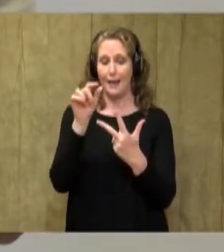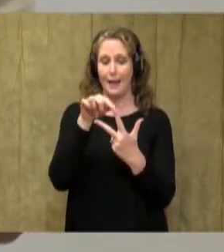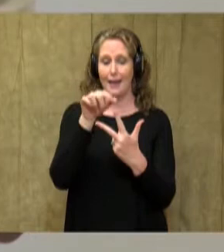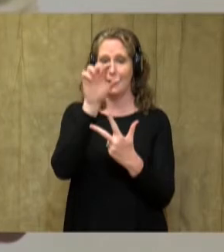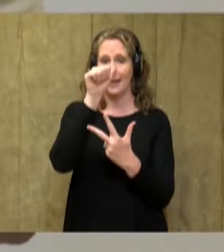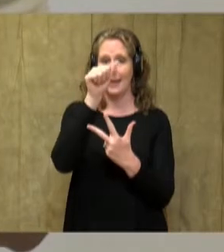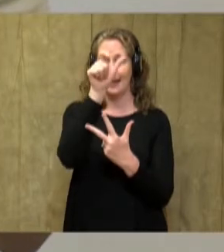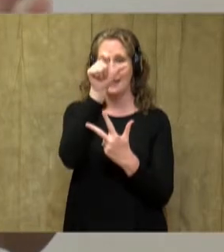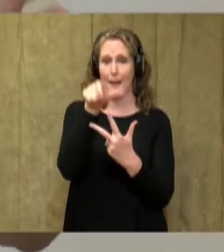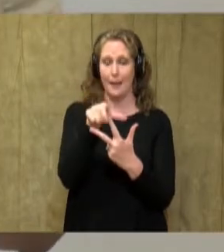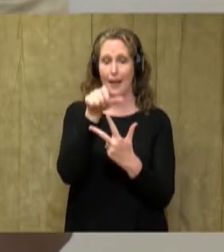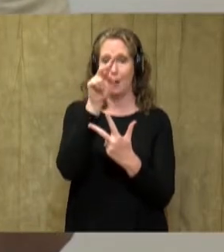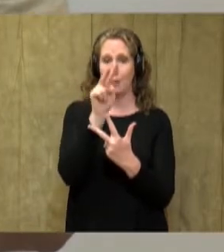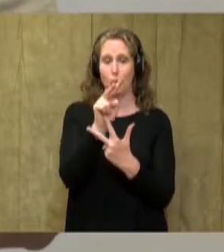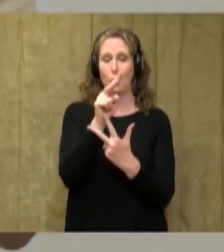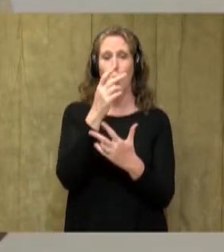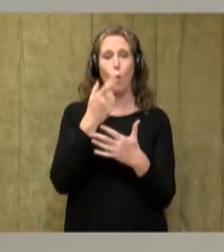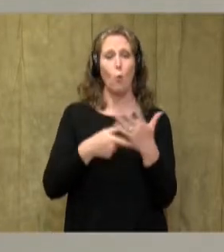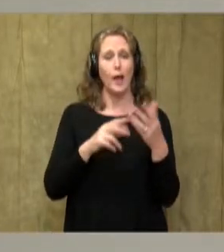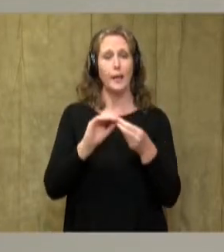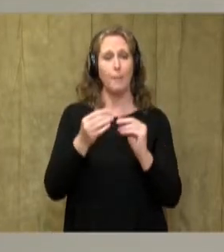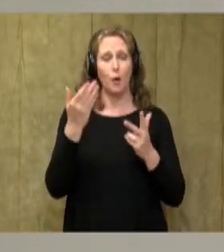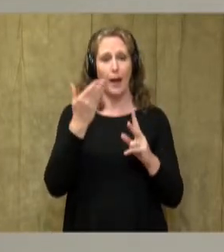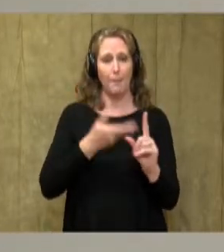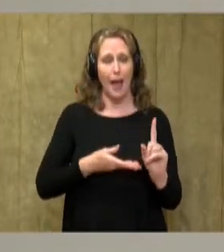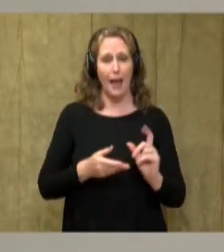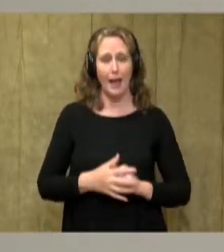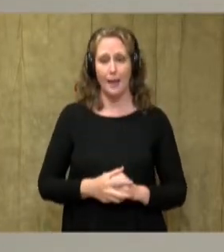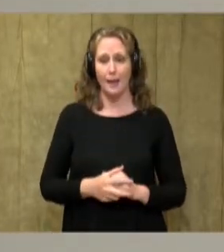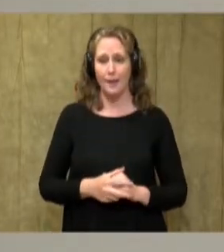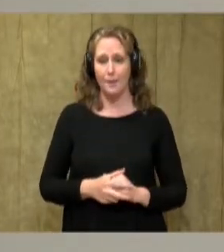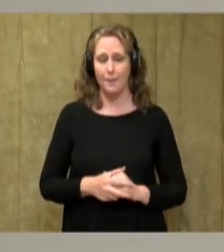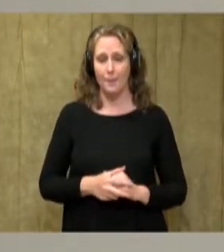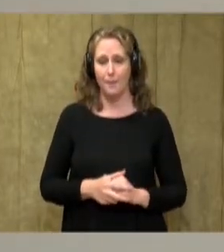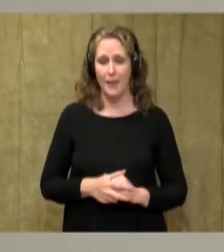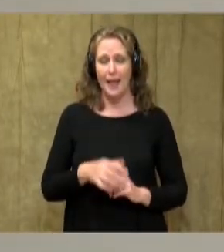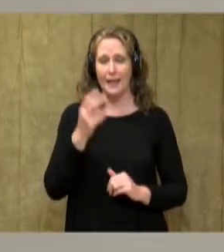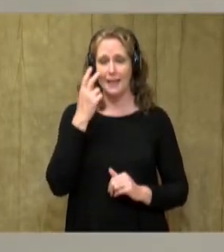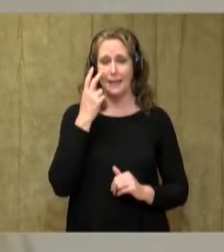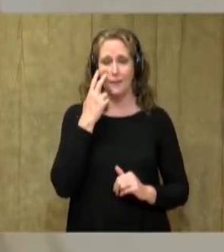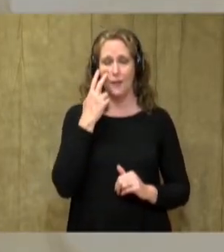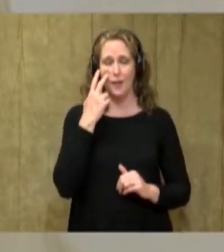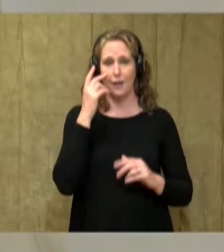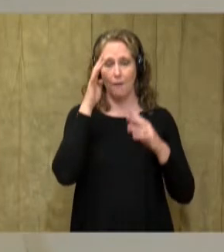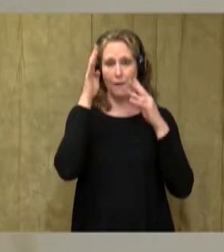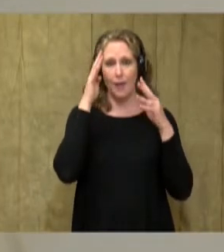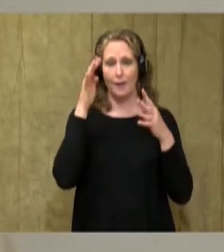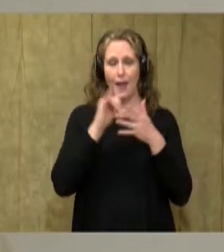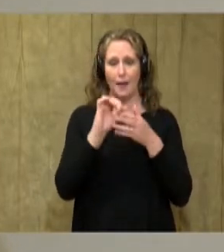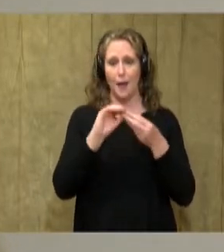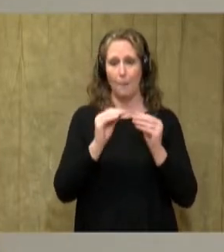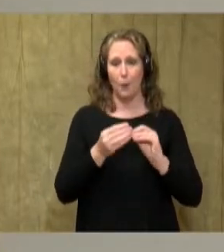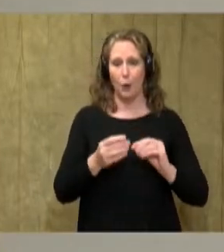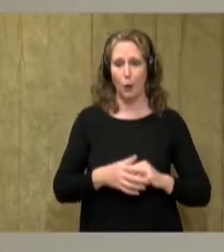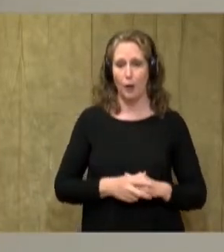tens place. What number am I? All right, think about that for a second, and let's see if you can come up with what number that is.